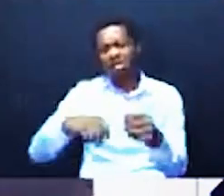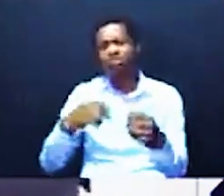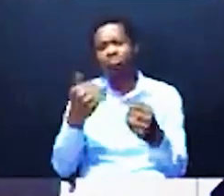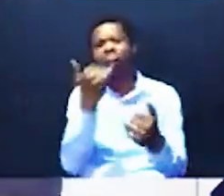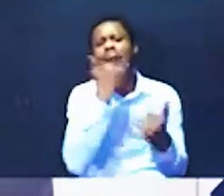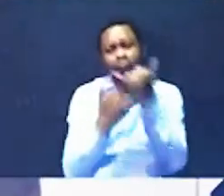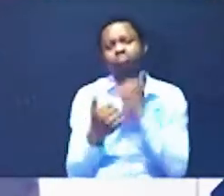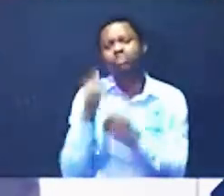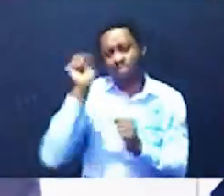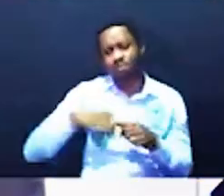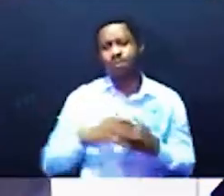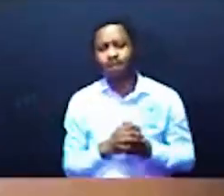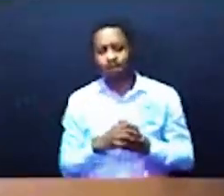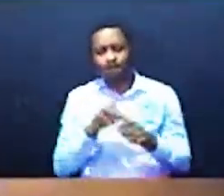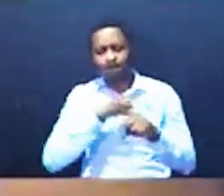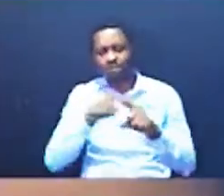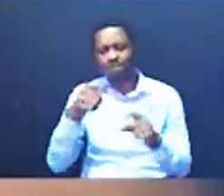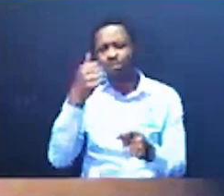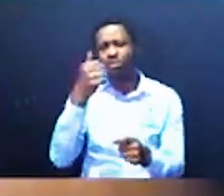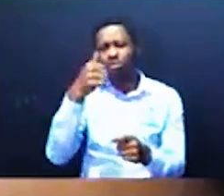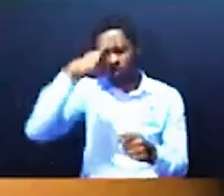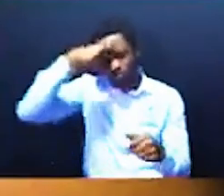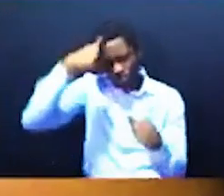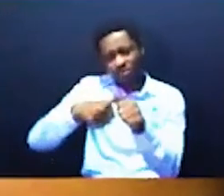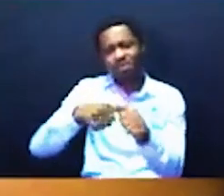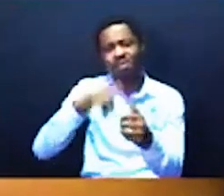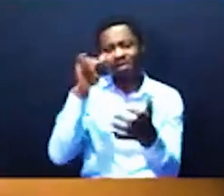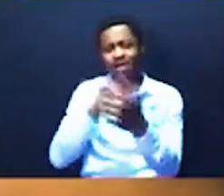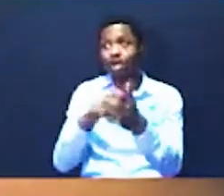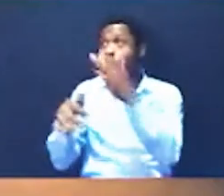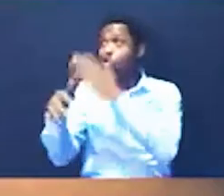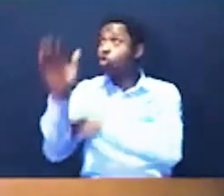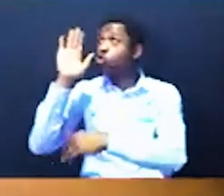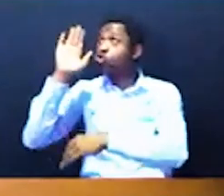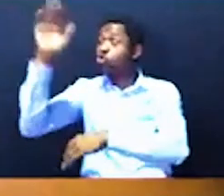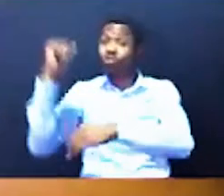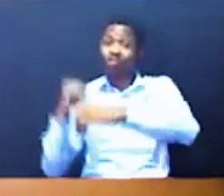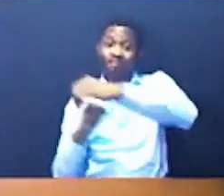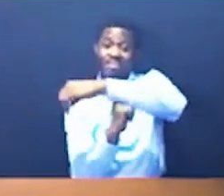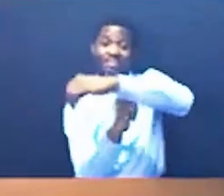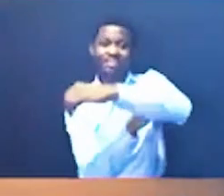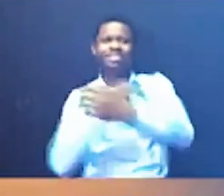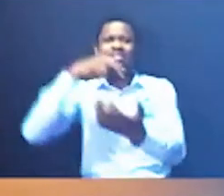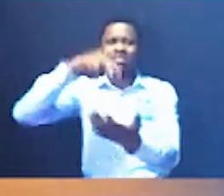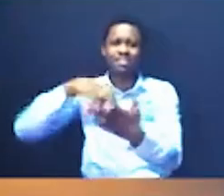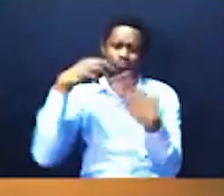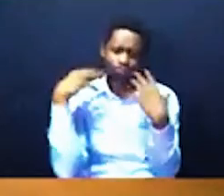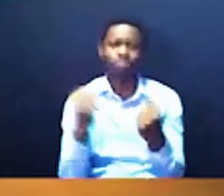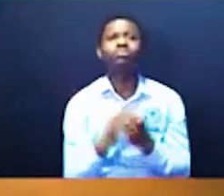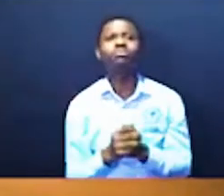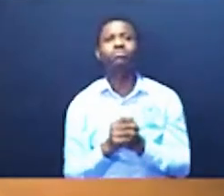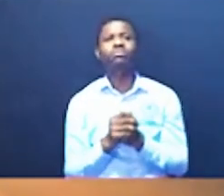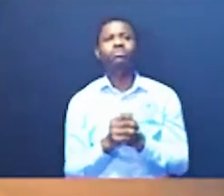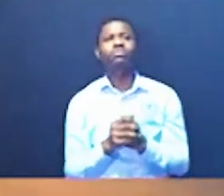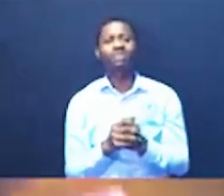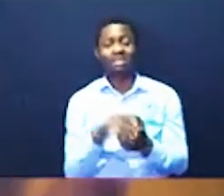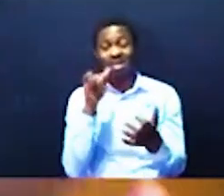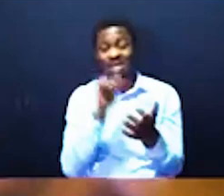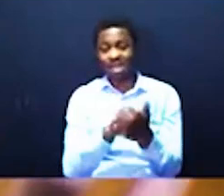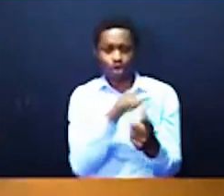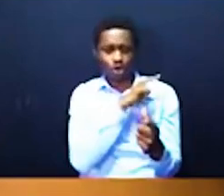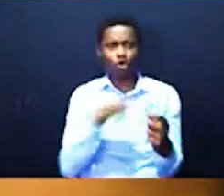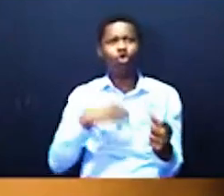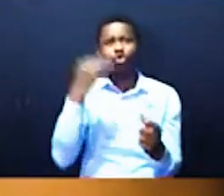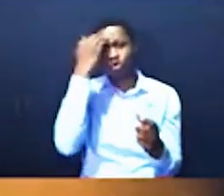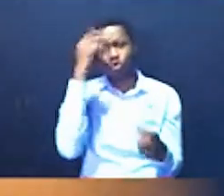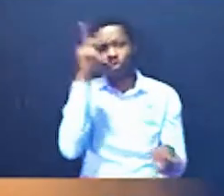But remember. Na so kai say. That God's solid foundation stands firm. Onyame fapem ne de ejina de ejina. And that the Lord knows those who are